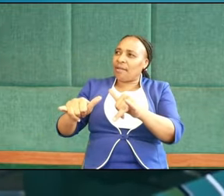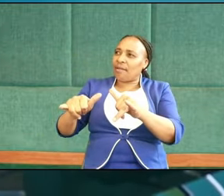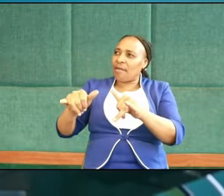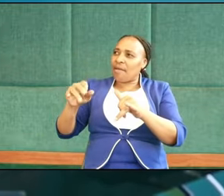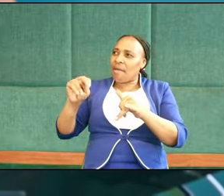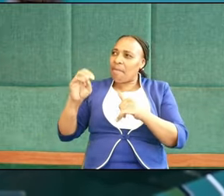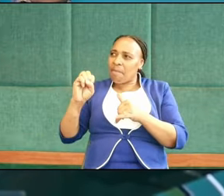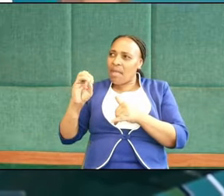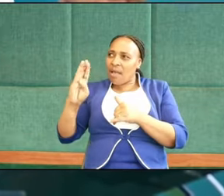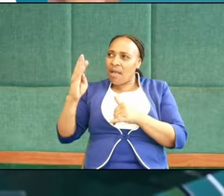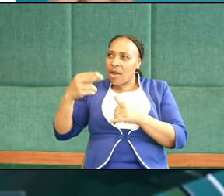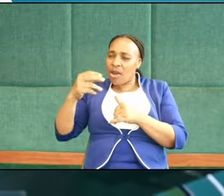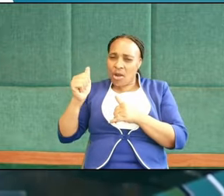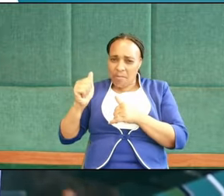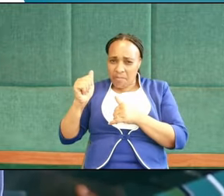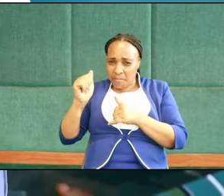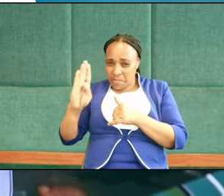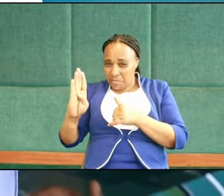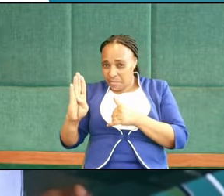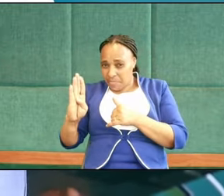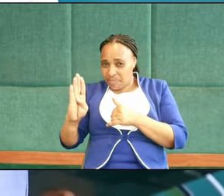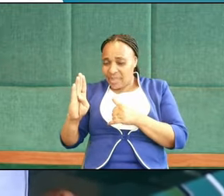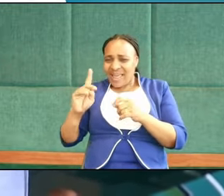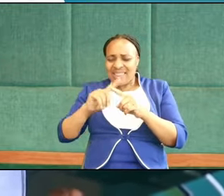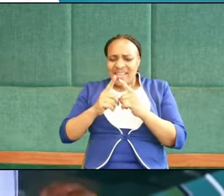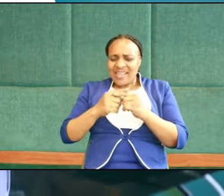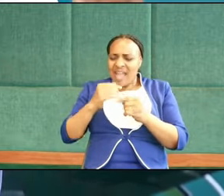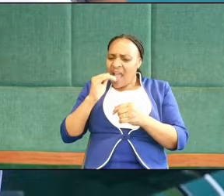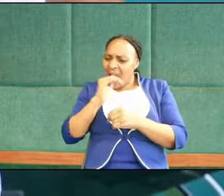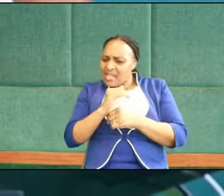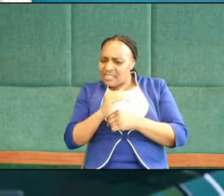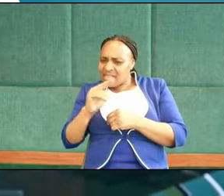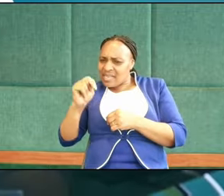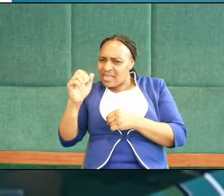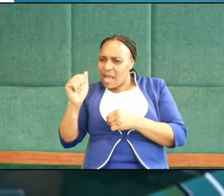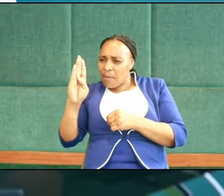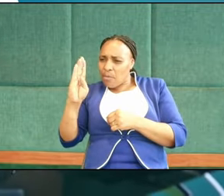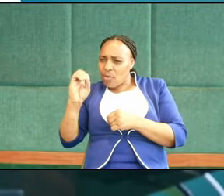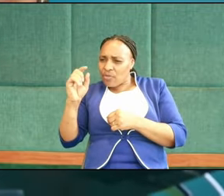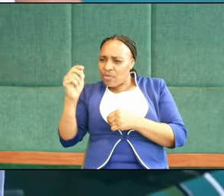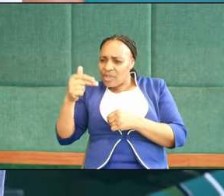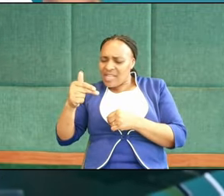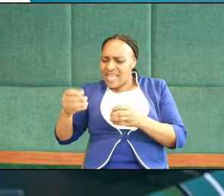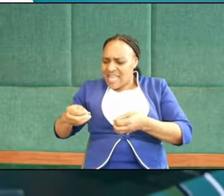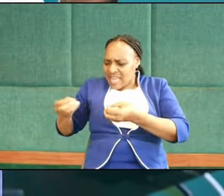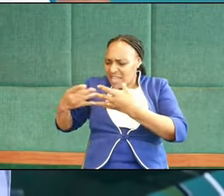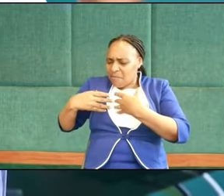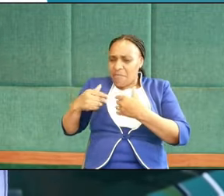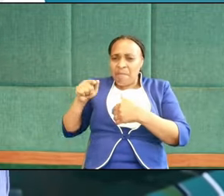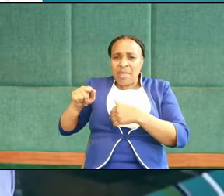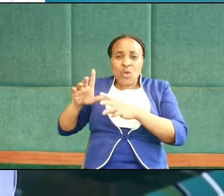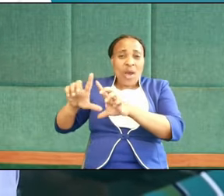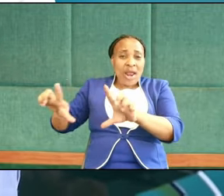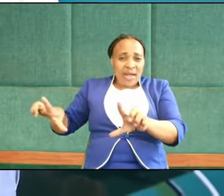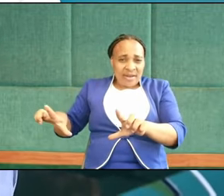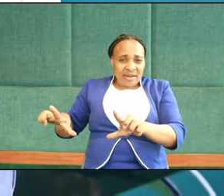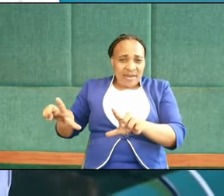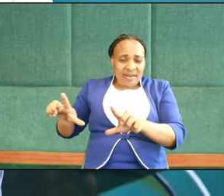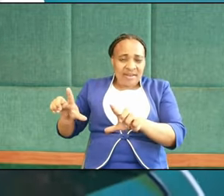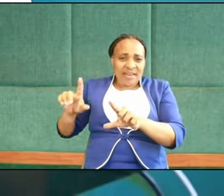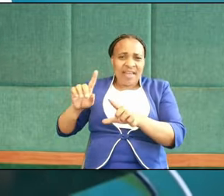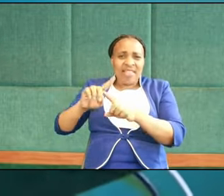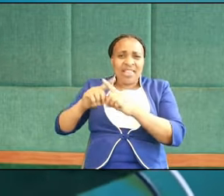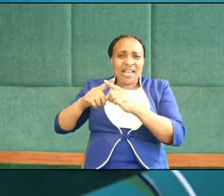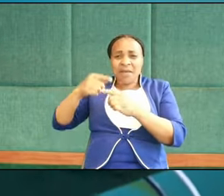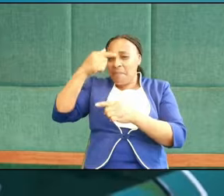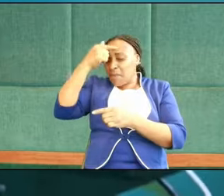you. Give me your vineyard that I may have it for a vegetable garden